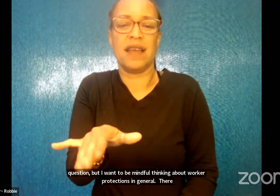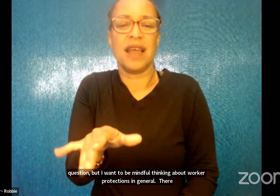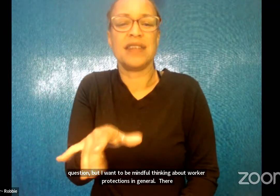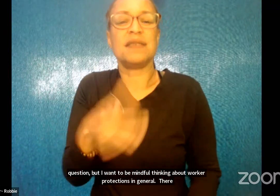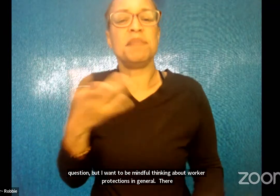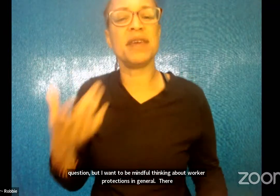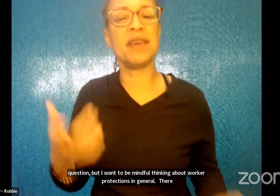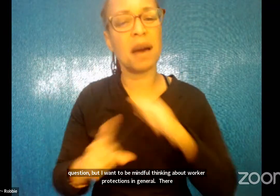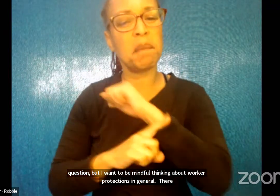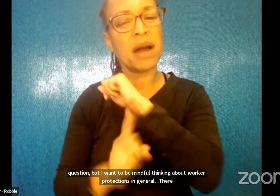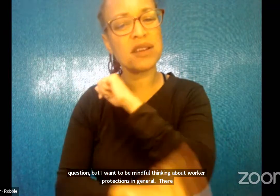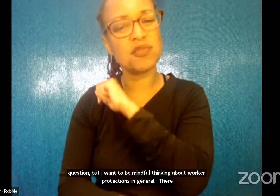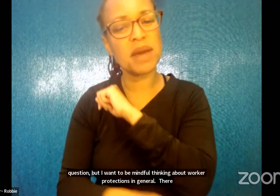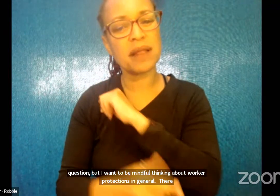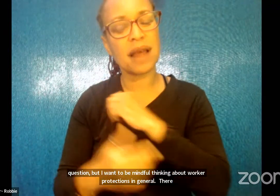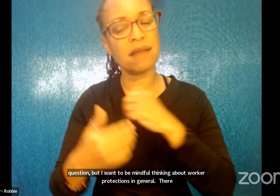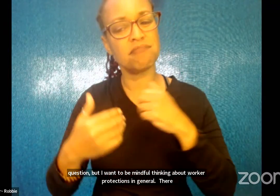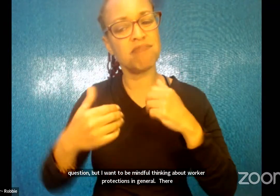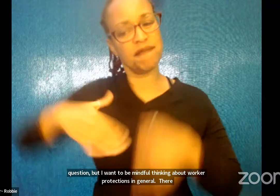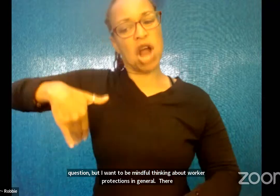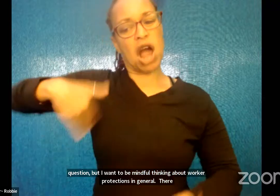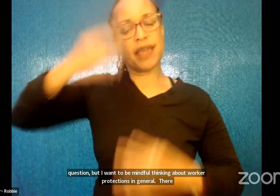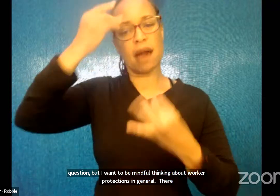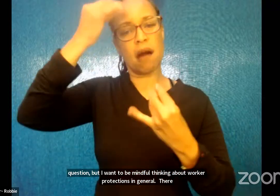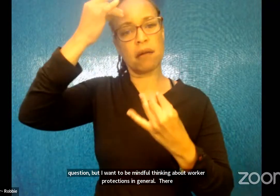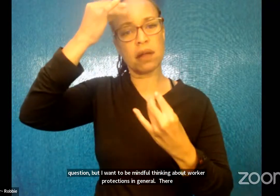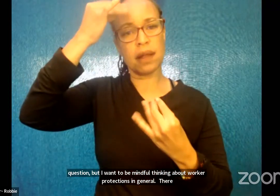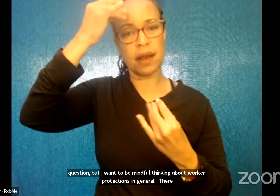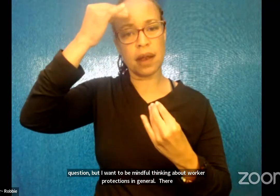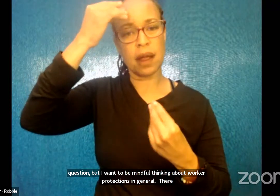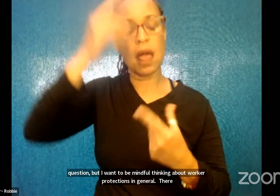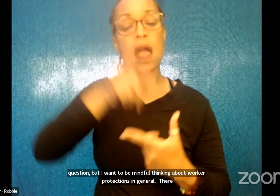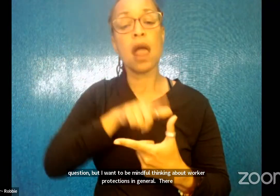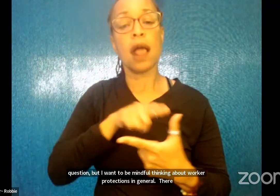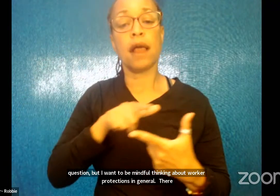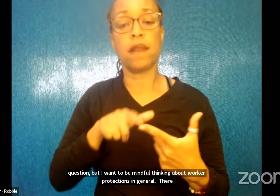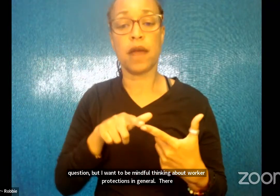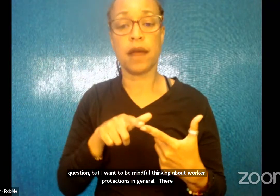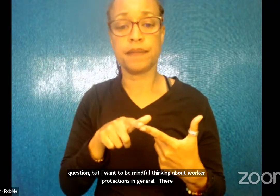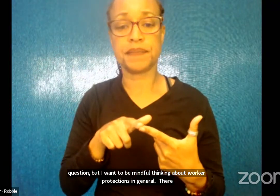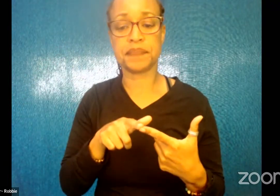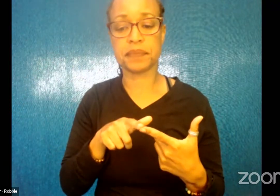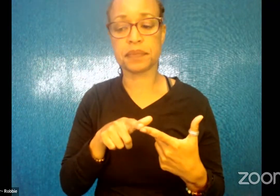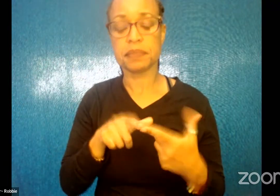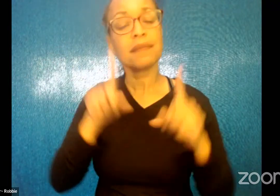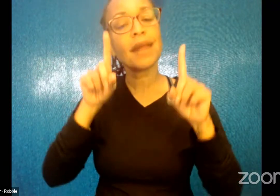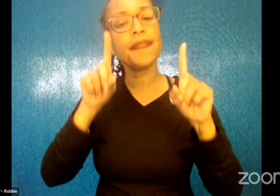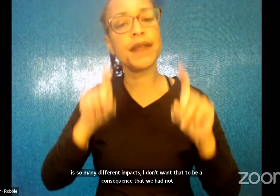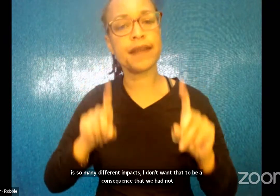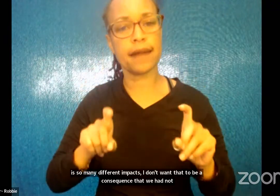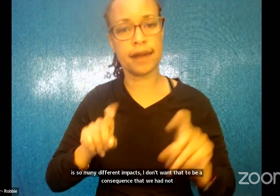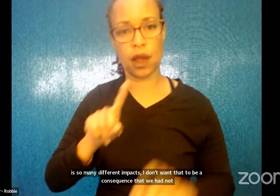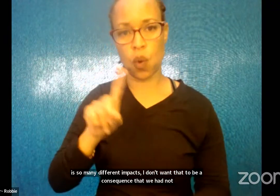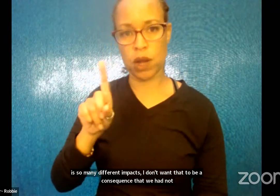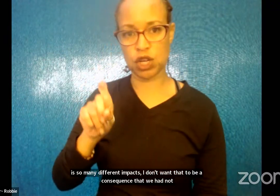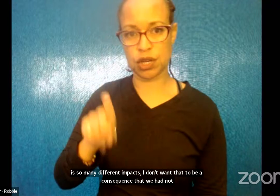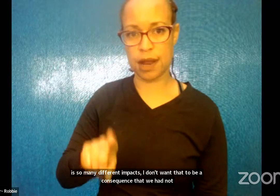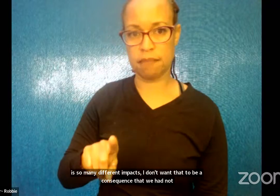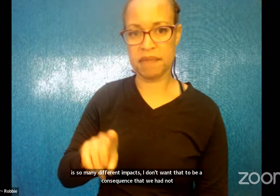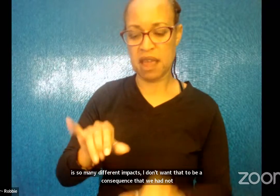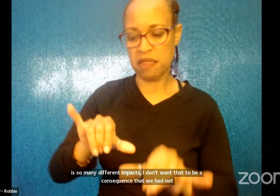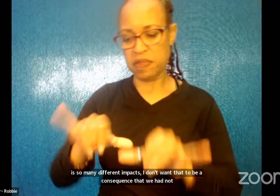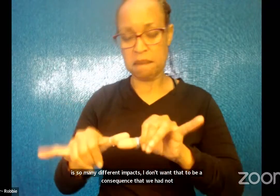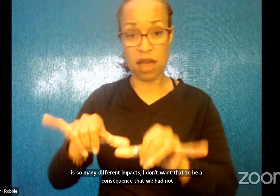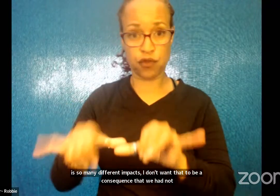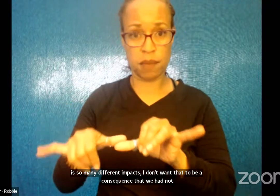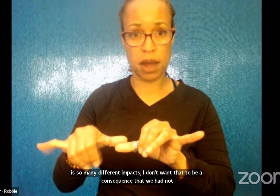hadn't contemplated. And then on the testing question, or what metrics we'll be using, one question